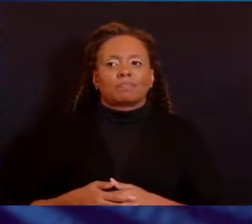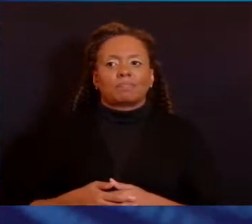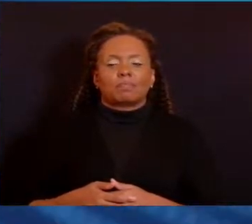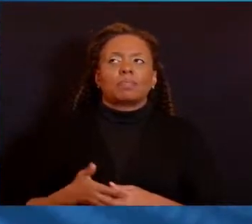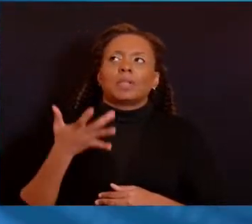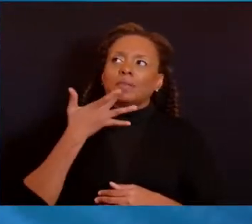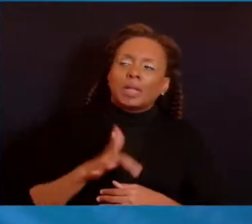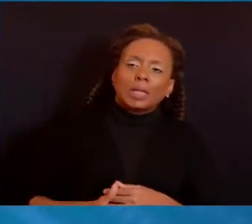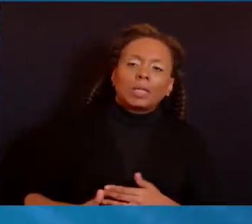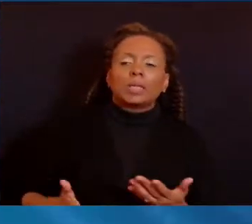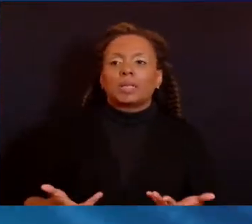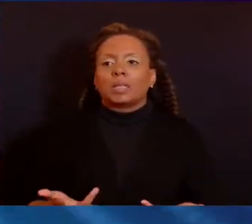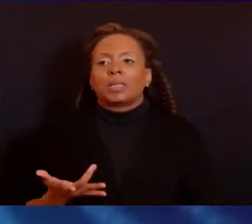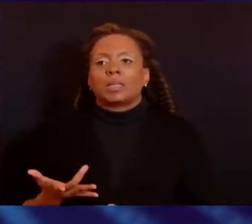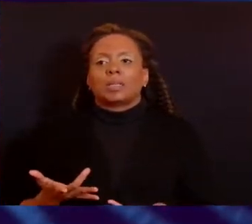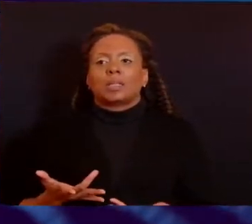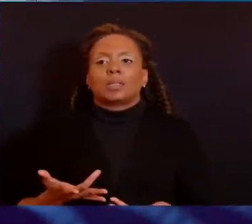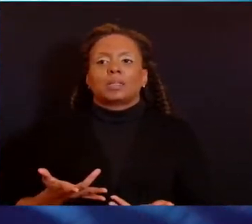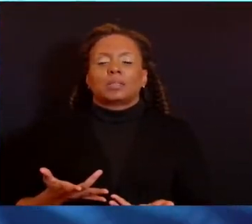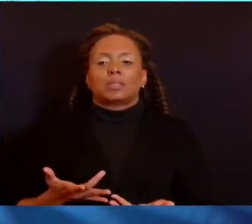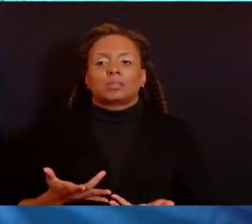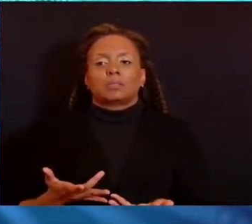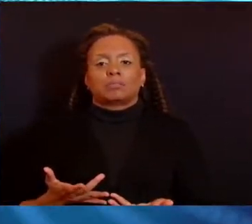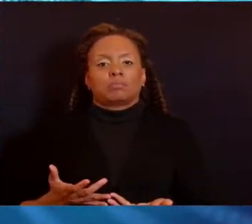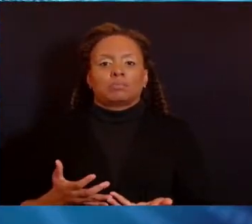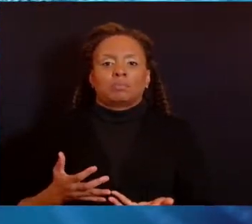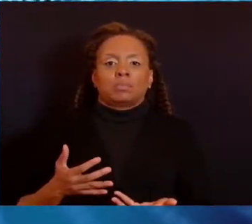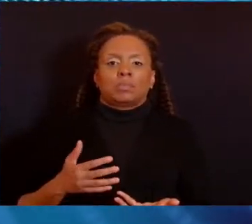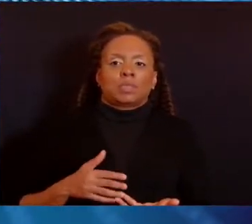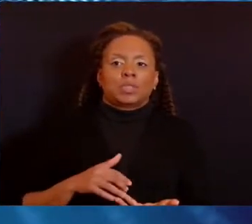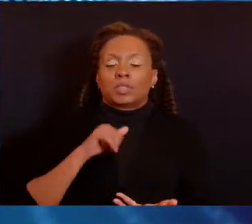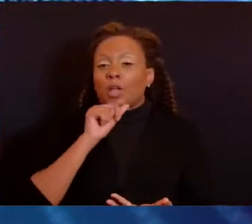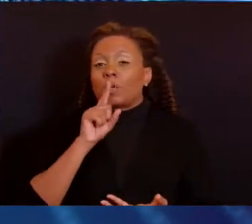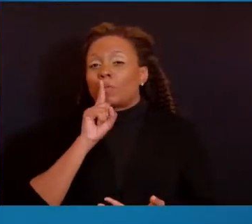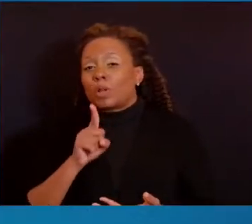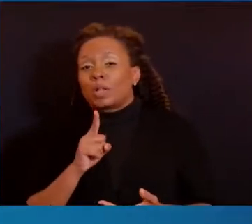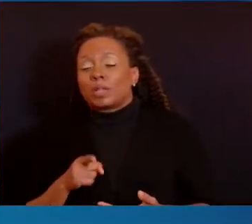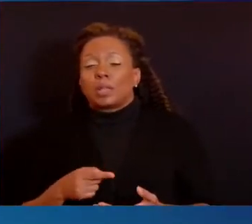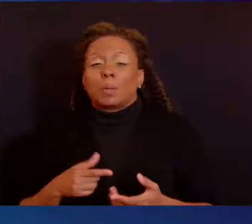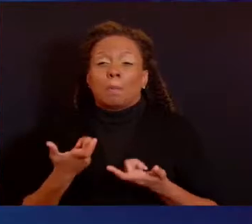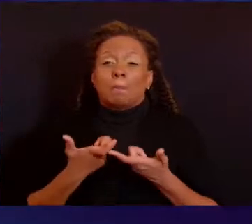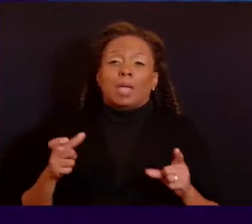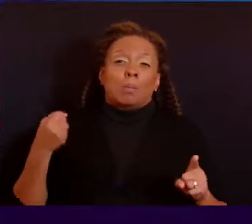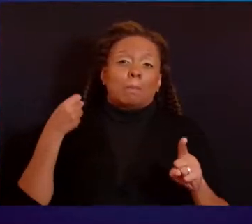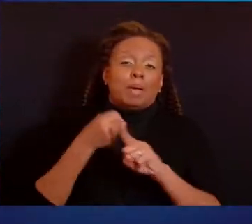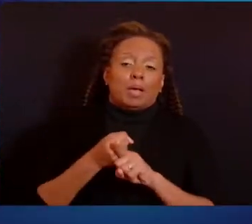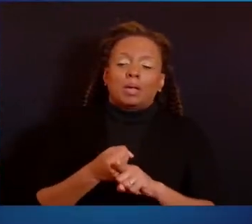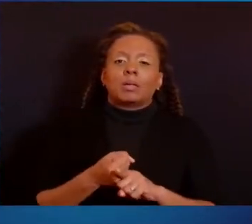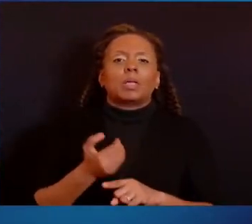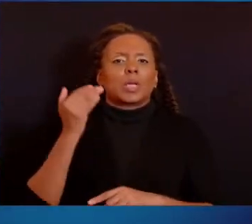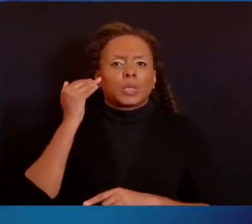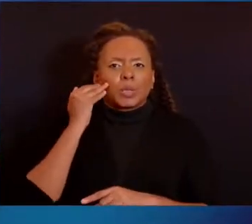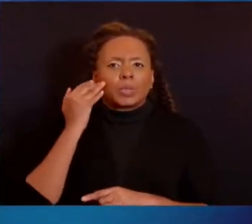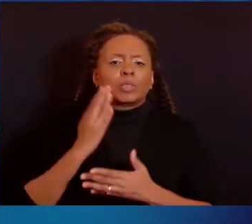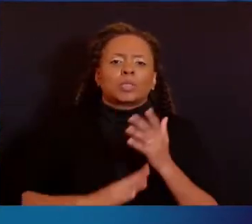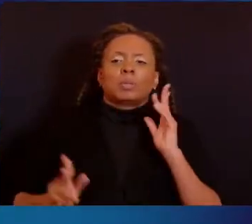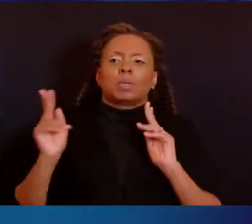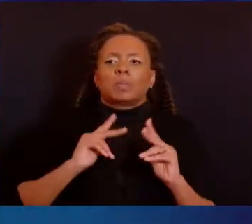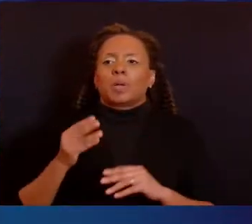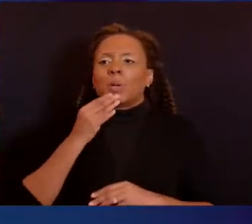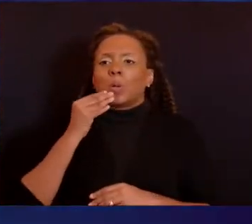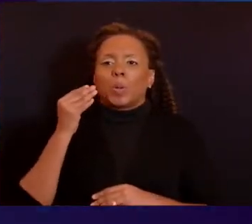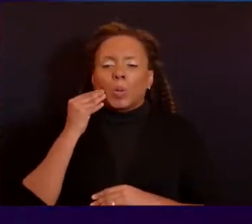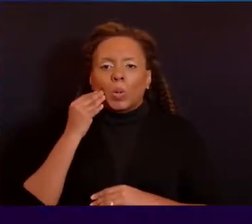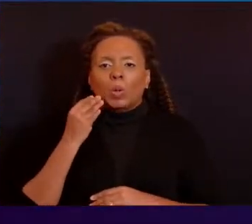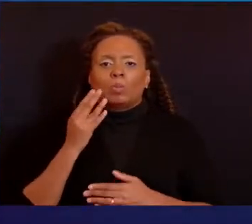we should say it wasn't such a significant event. I mean, it's really unfortunate what happened to so many homes and people's lives. It's really tragic, and it's